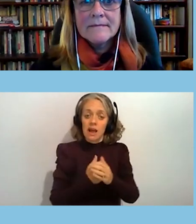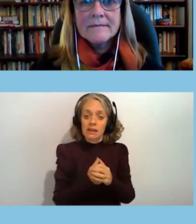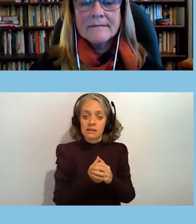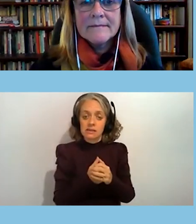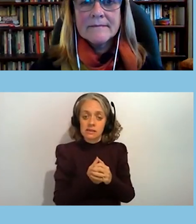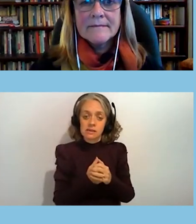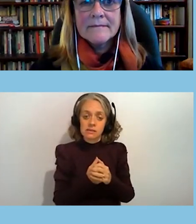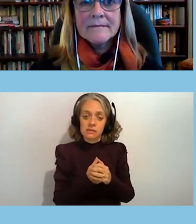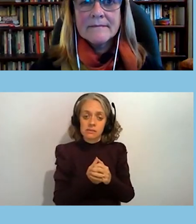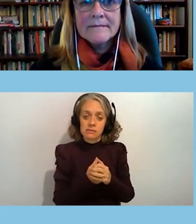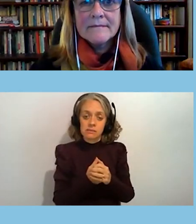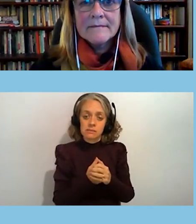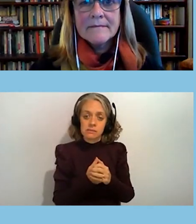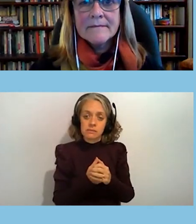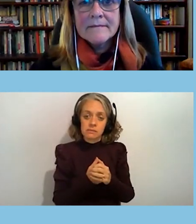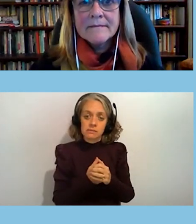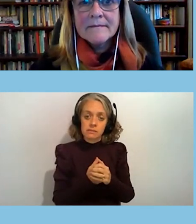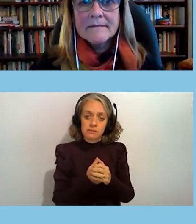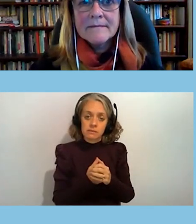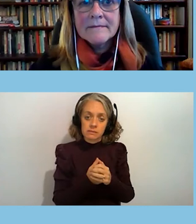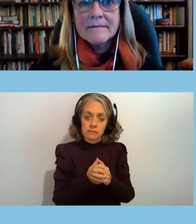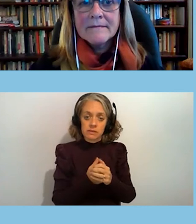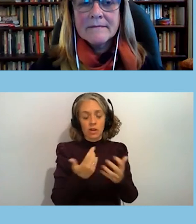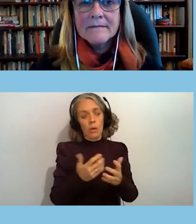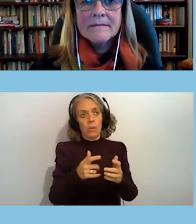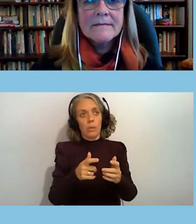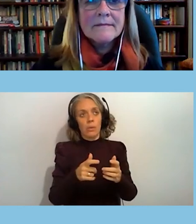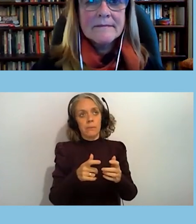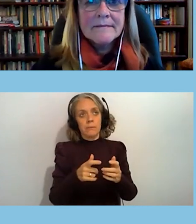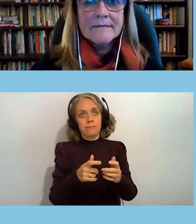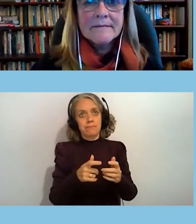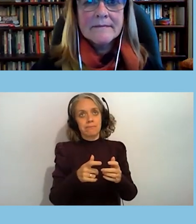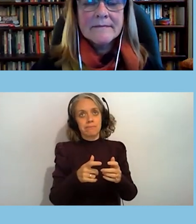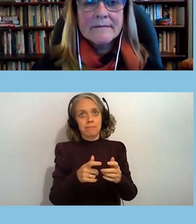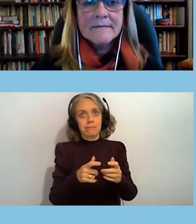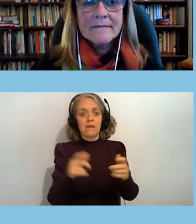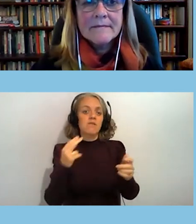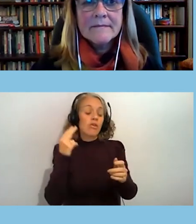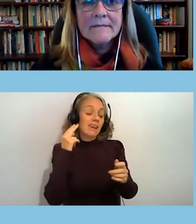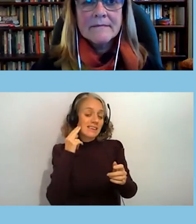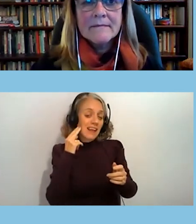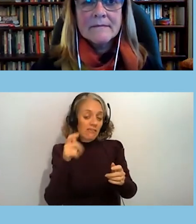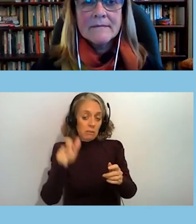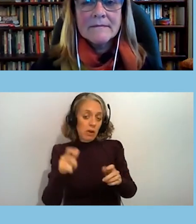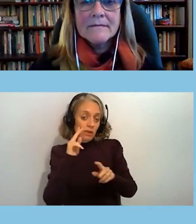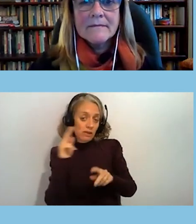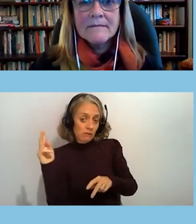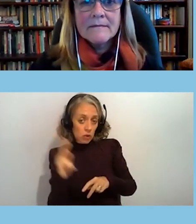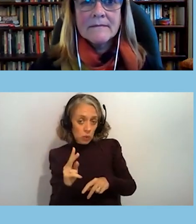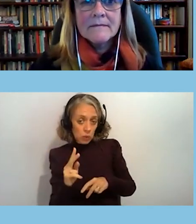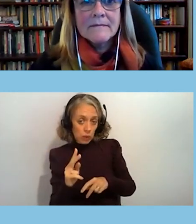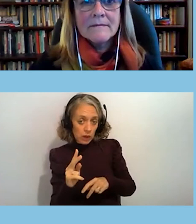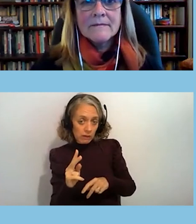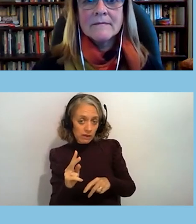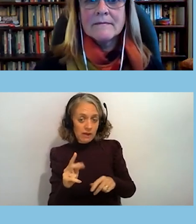in many ways for a deaf viewer, and I'm going to situate it from that point of view, it's better